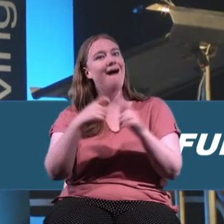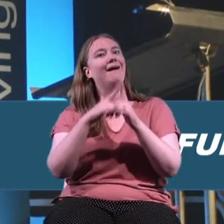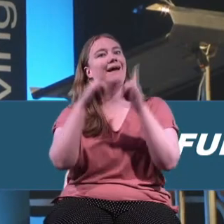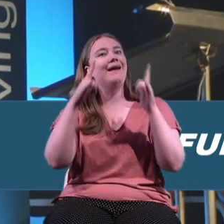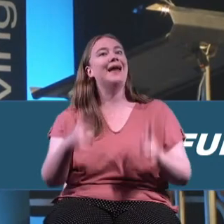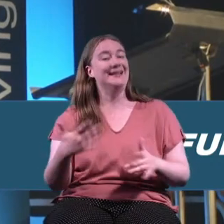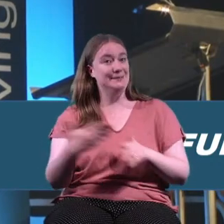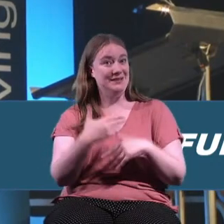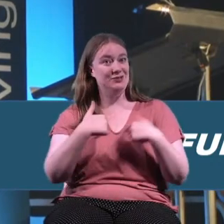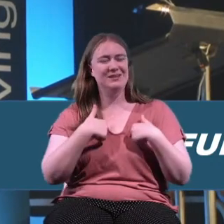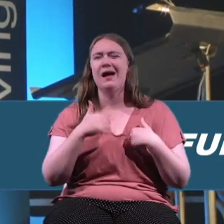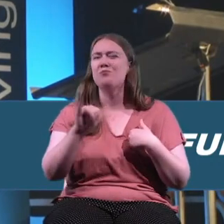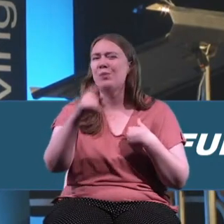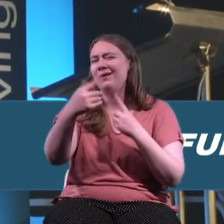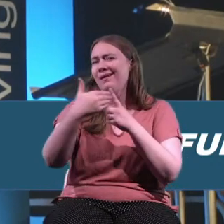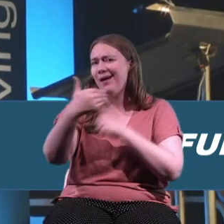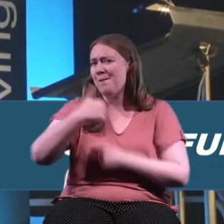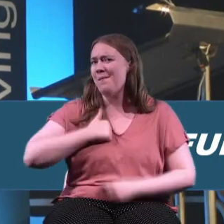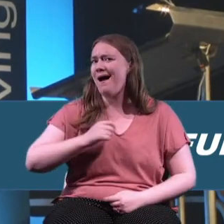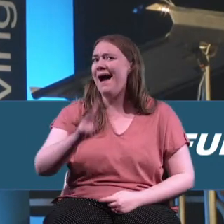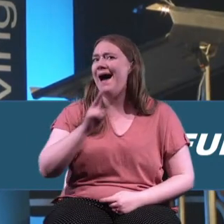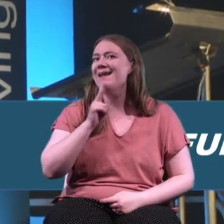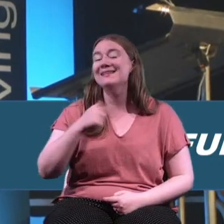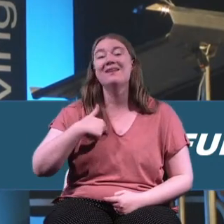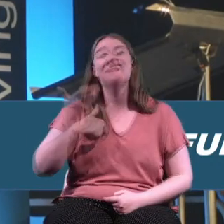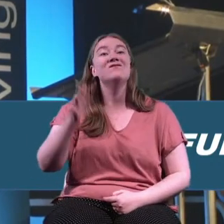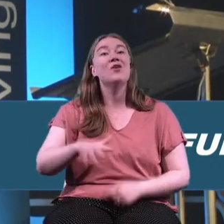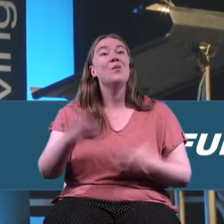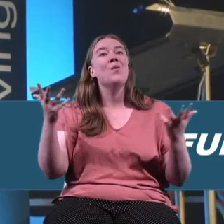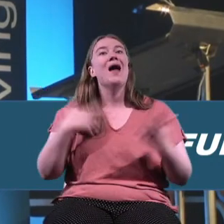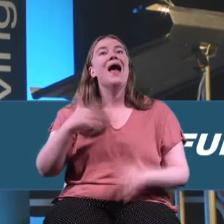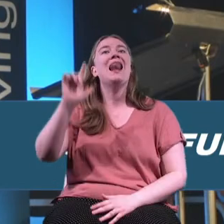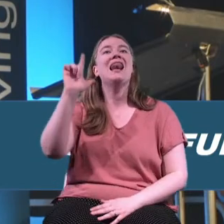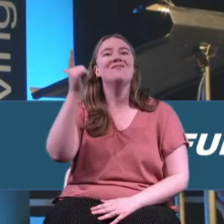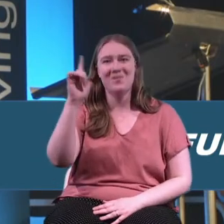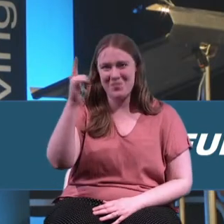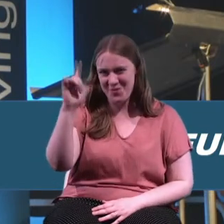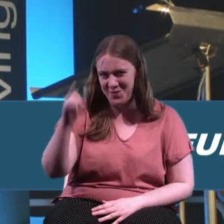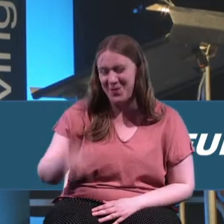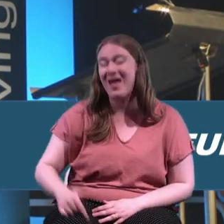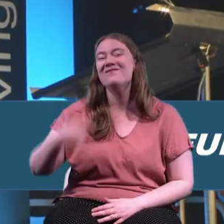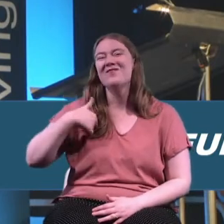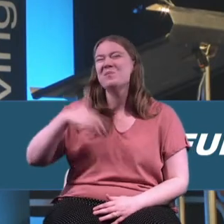already tell where I'm from. So I'm from Liverpool. I'm a northerner.